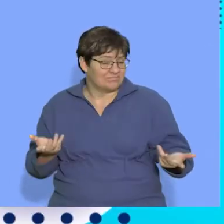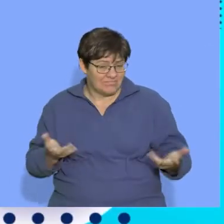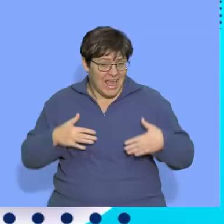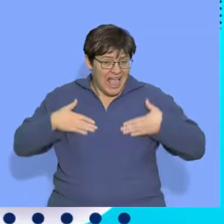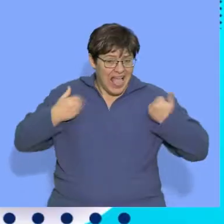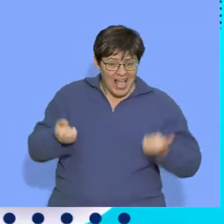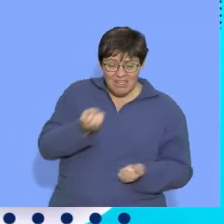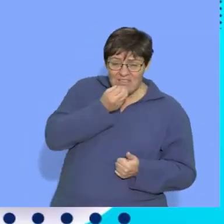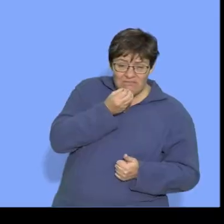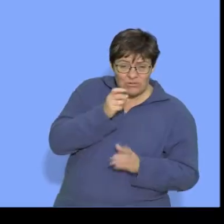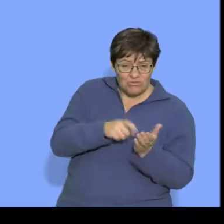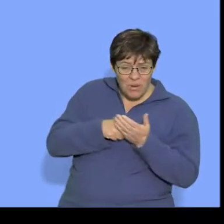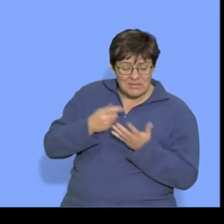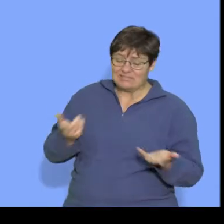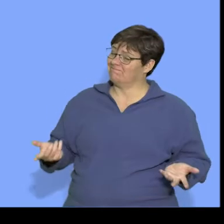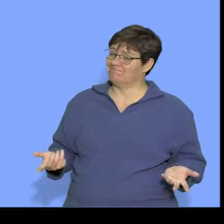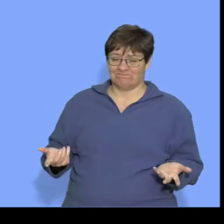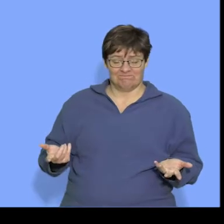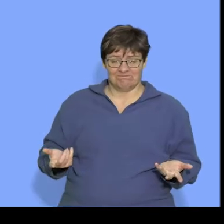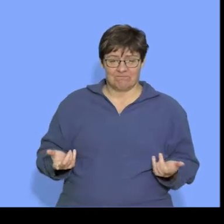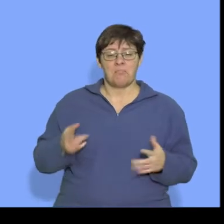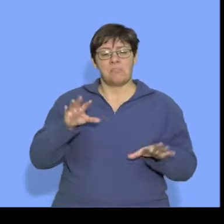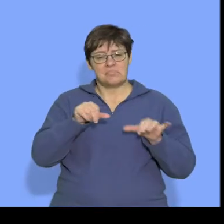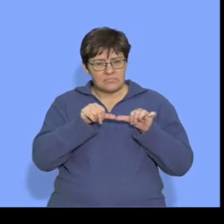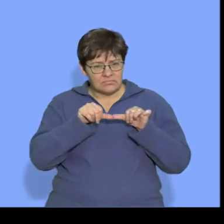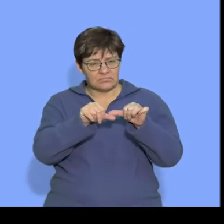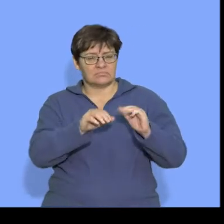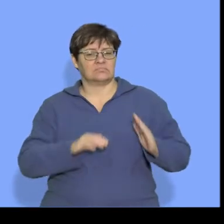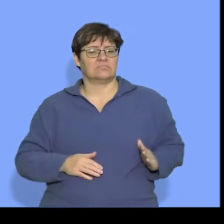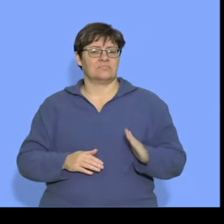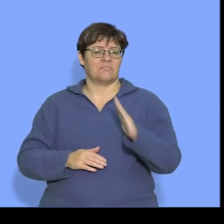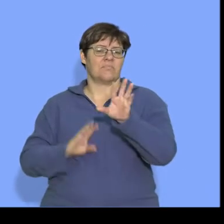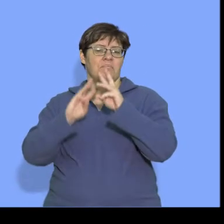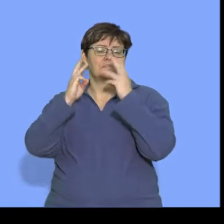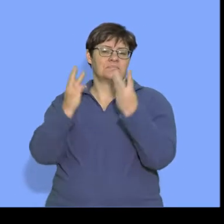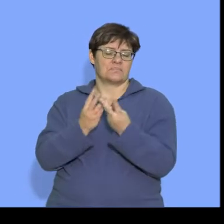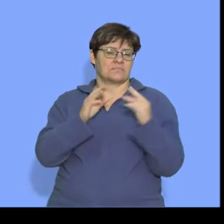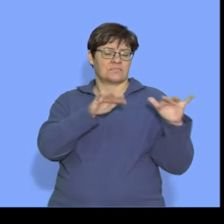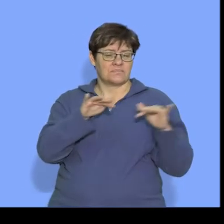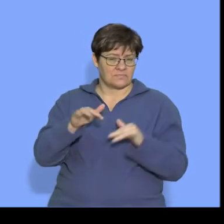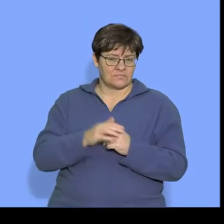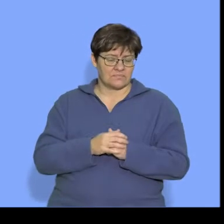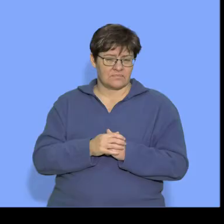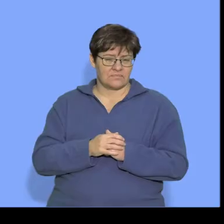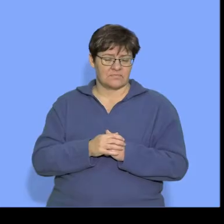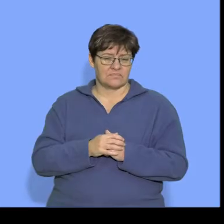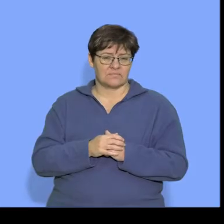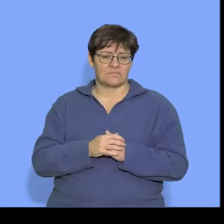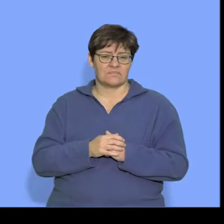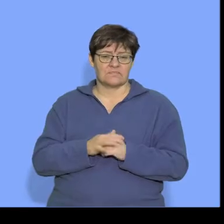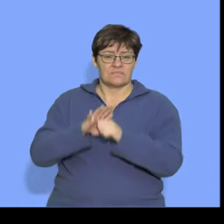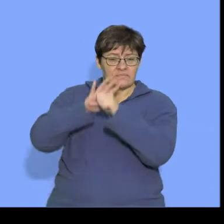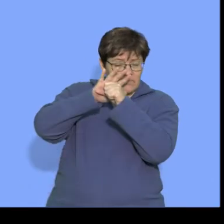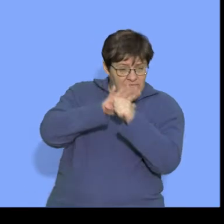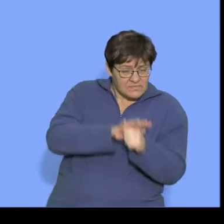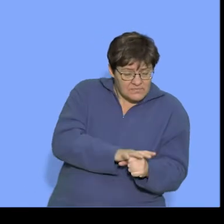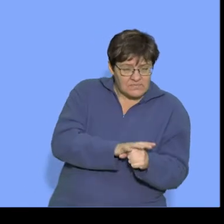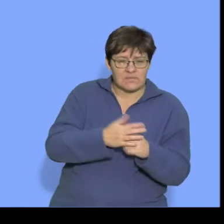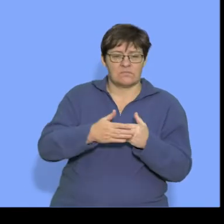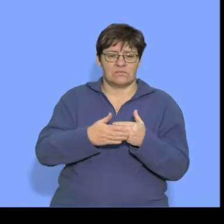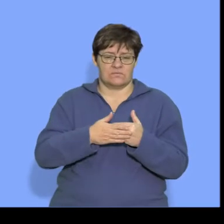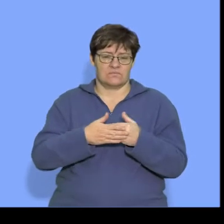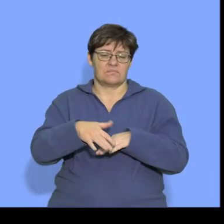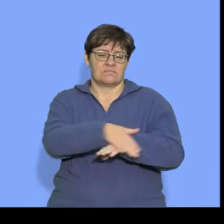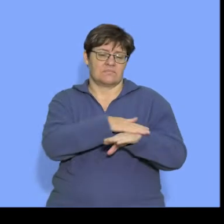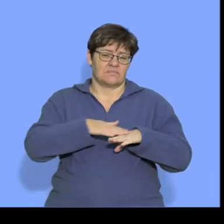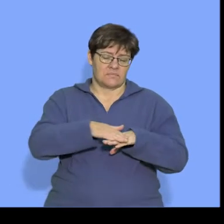nutritional requirements. This continued exponential increase in the world population puts more pressure on our basic resources for